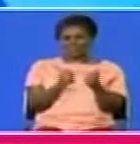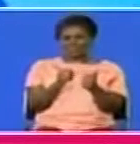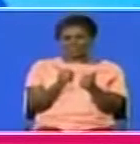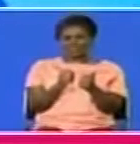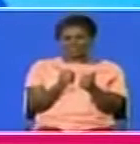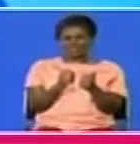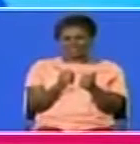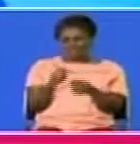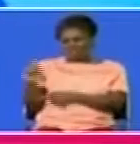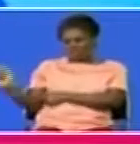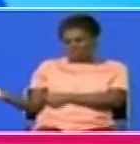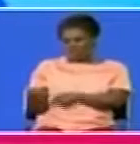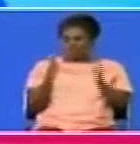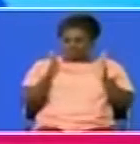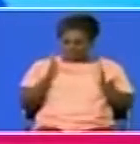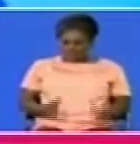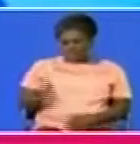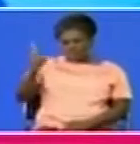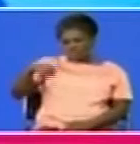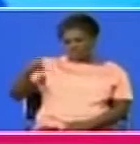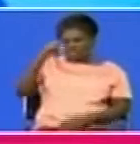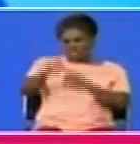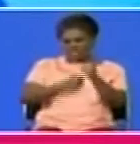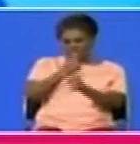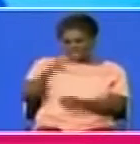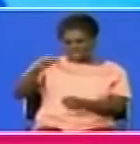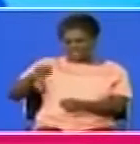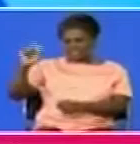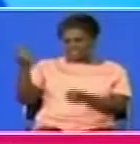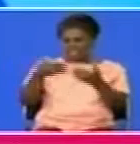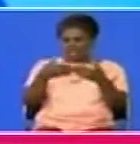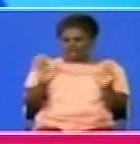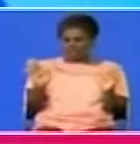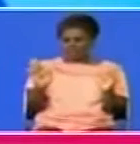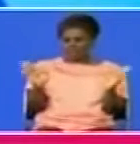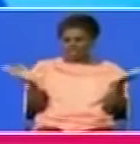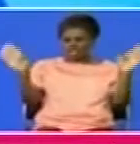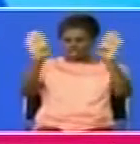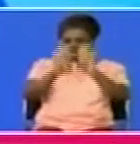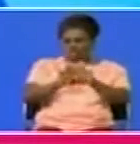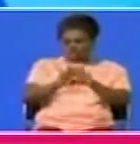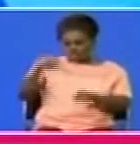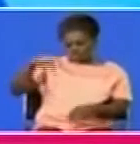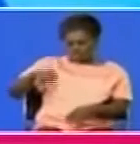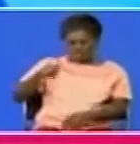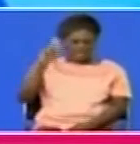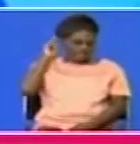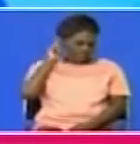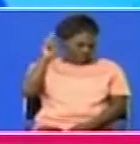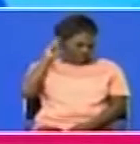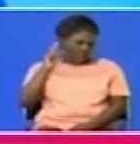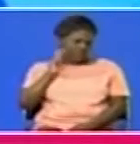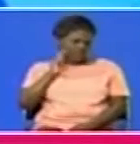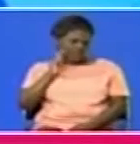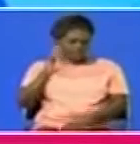Swedish golfer Sebastian Soderberg is the winner of this year's Kenya Open Golf Challenge that came to a close at the Karen Golf Course. Soderberg